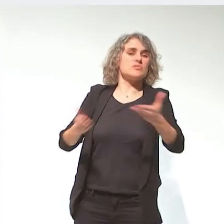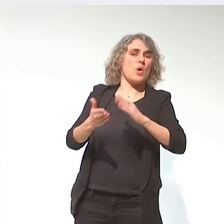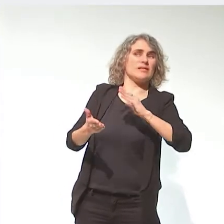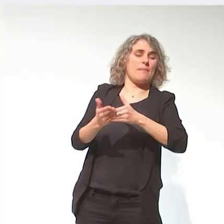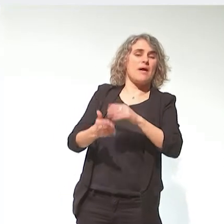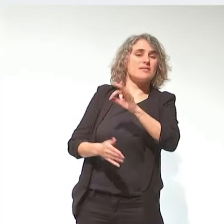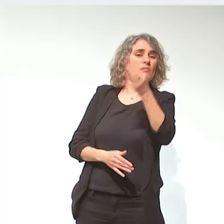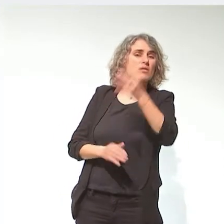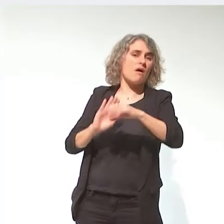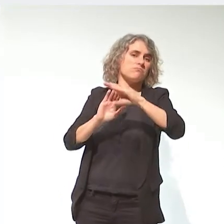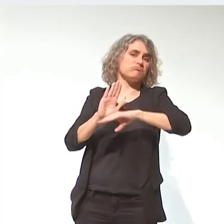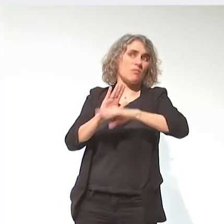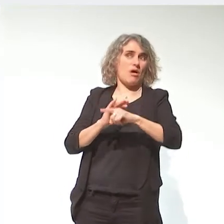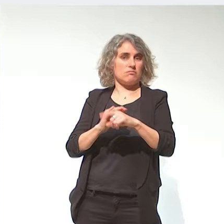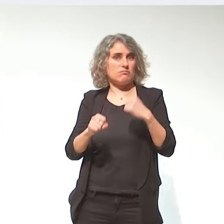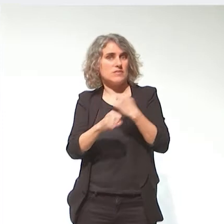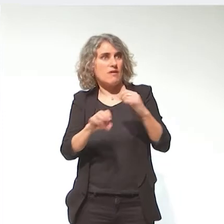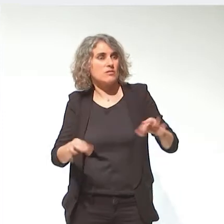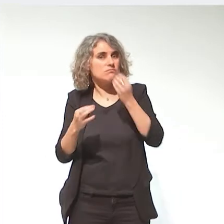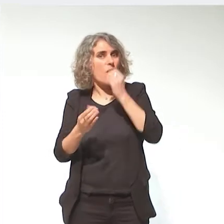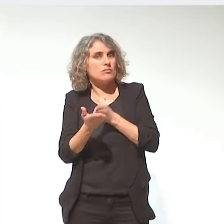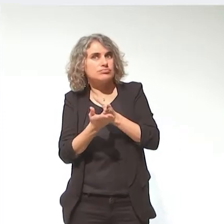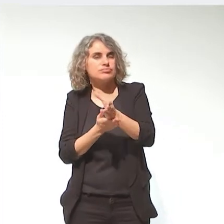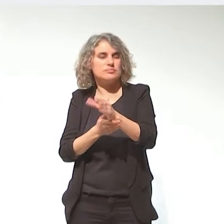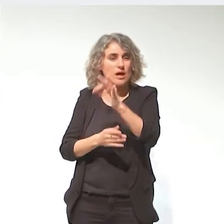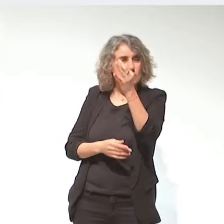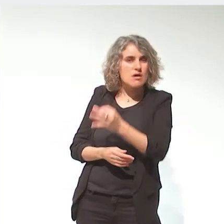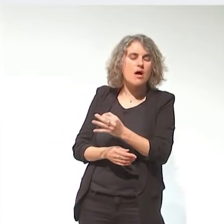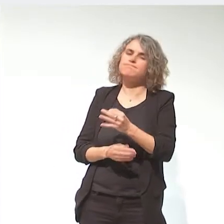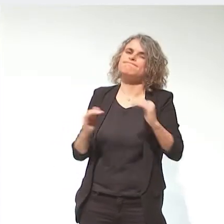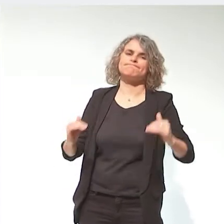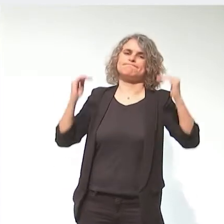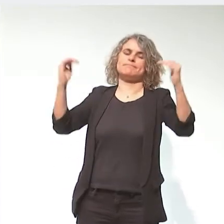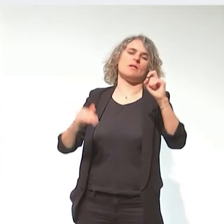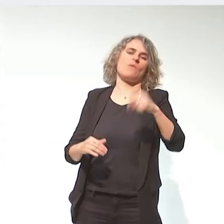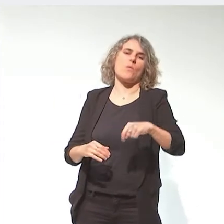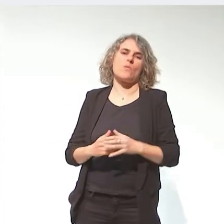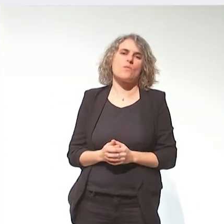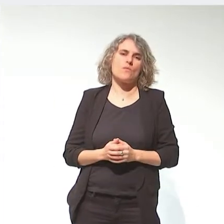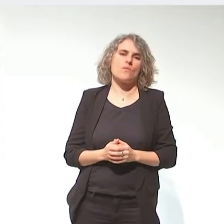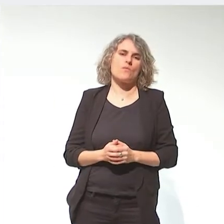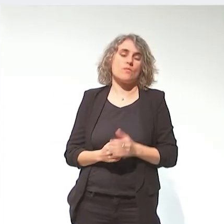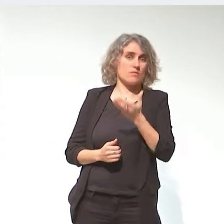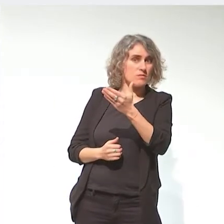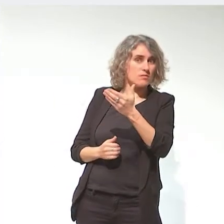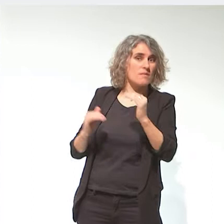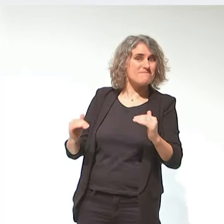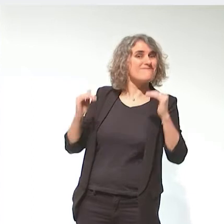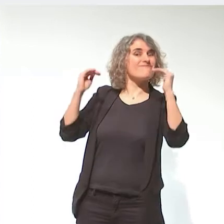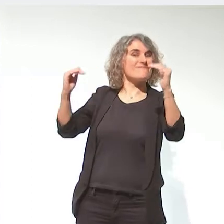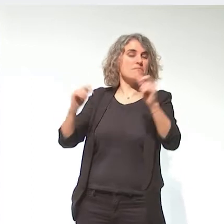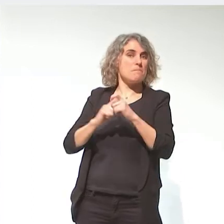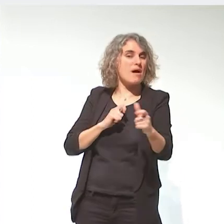improve. Unlocking this potential will benefit not only the individuals concerned, but the economy